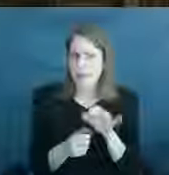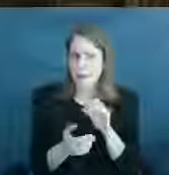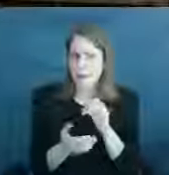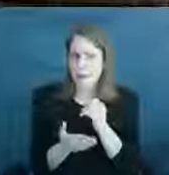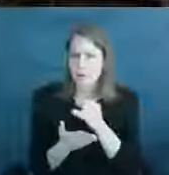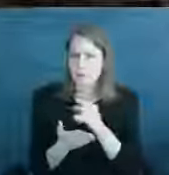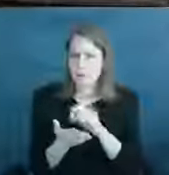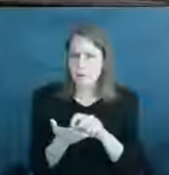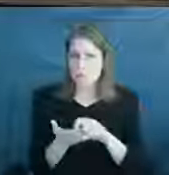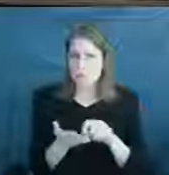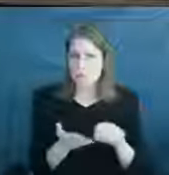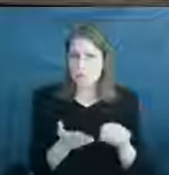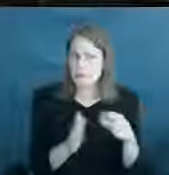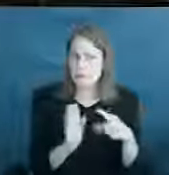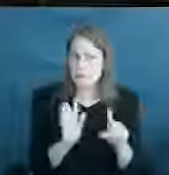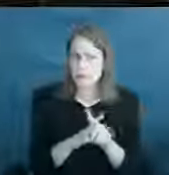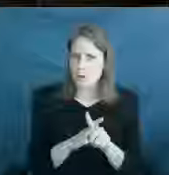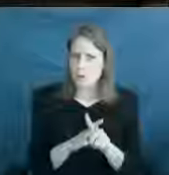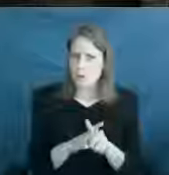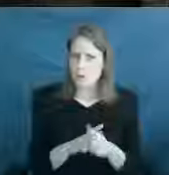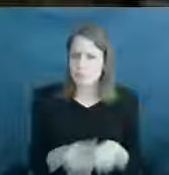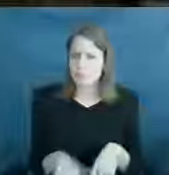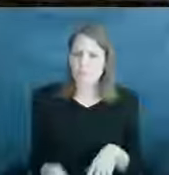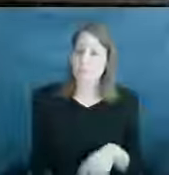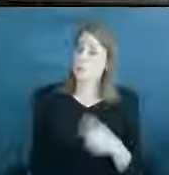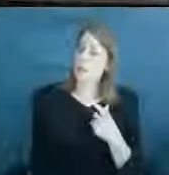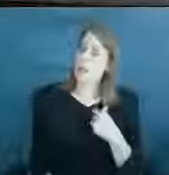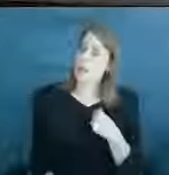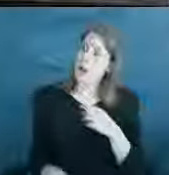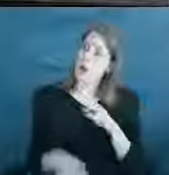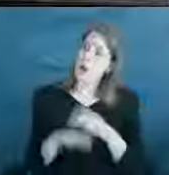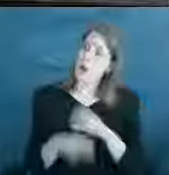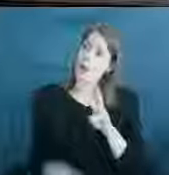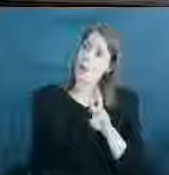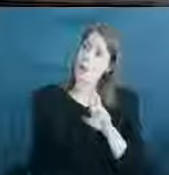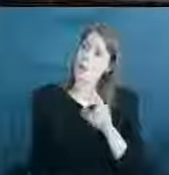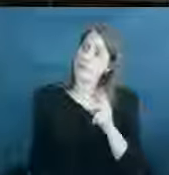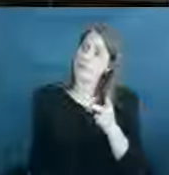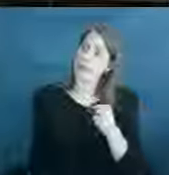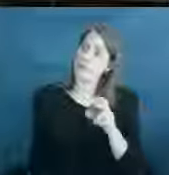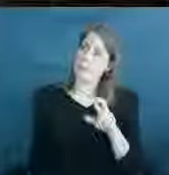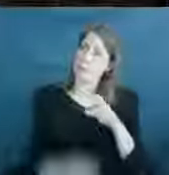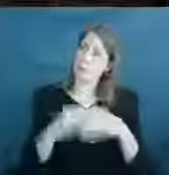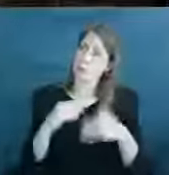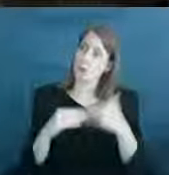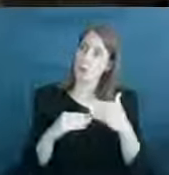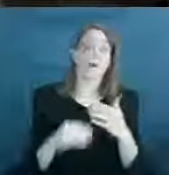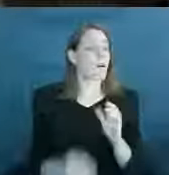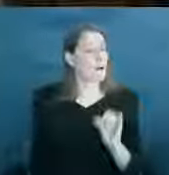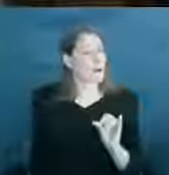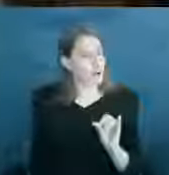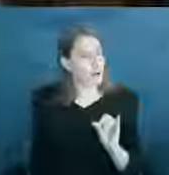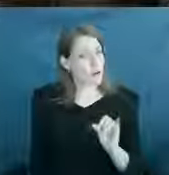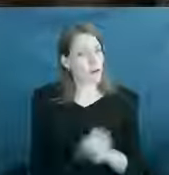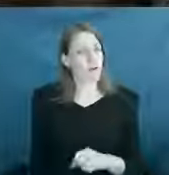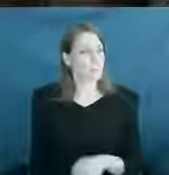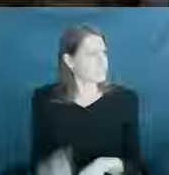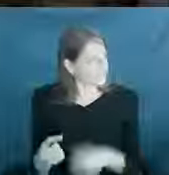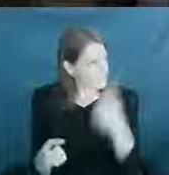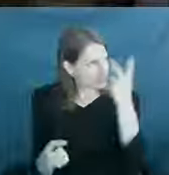shape. You're going to do this, aren't you? How would you make the writing appear on the top?